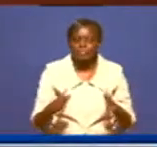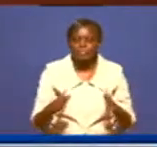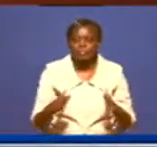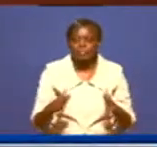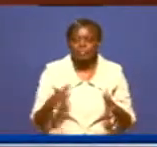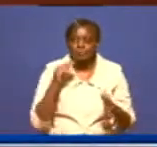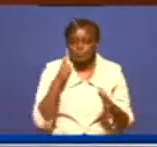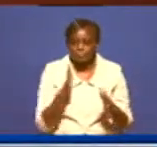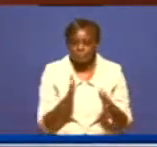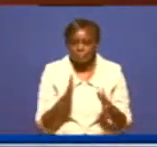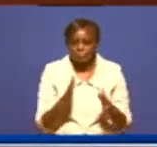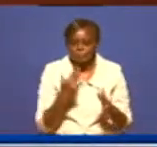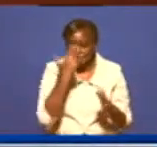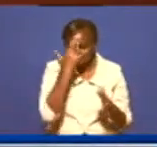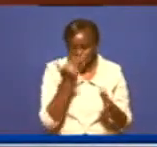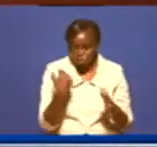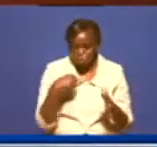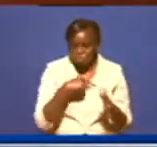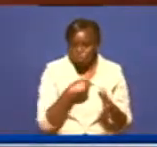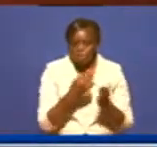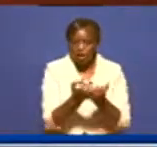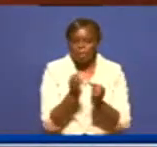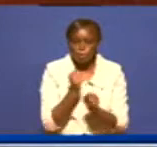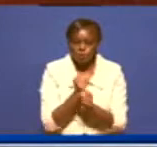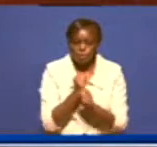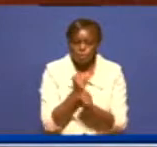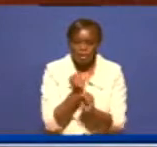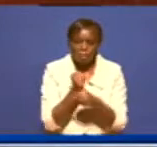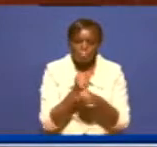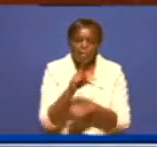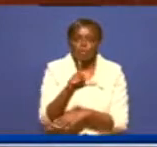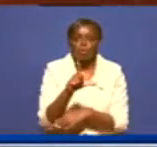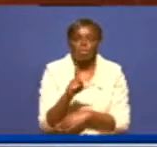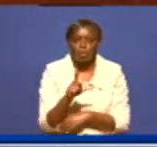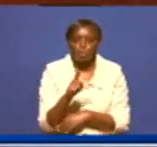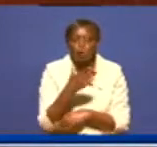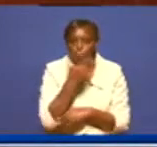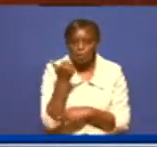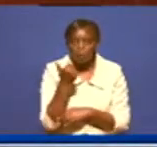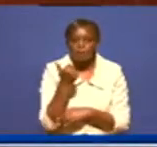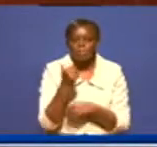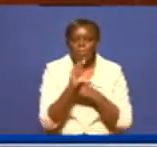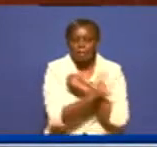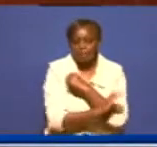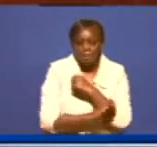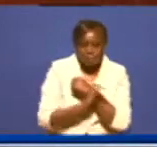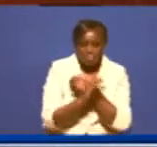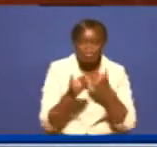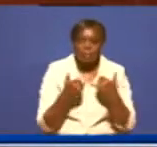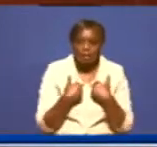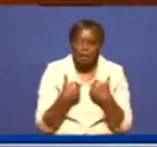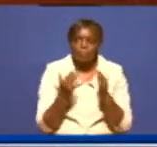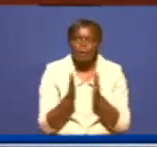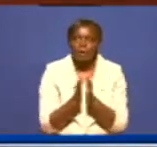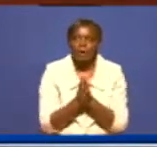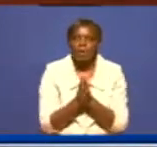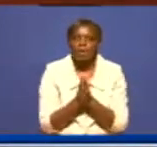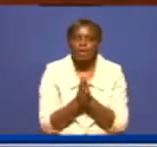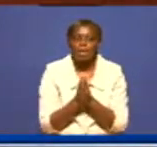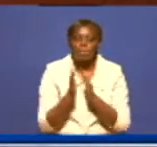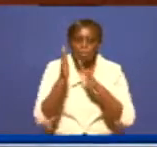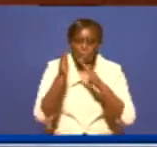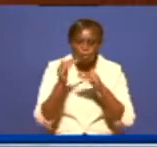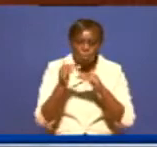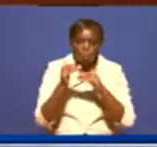Mr. Speaker, because we still need to work and legislate for the betterment of the country and to look forward. What's it,